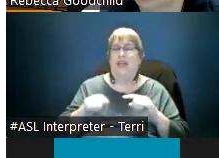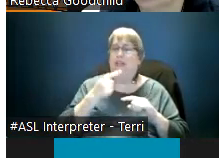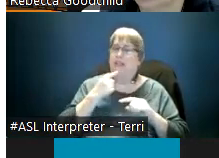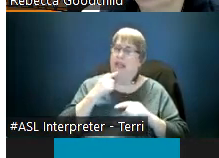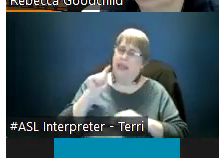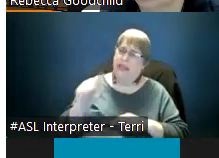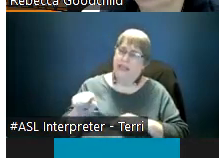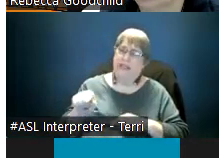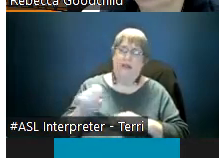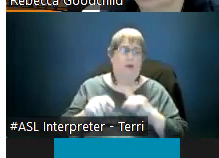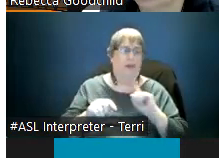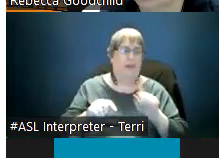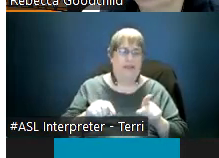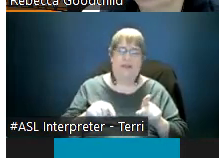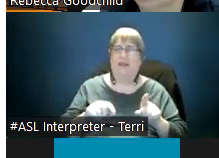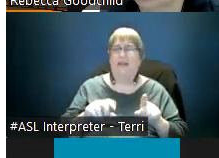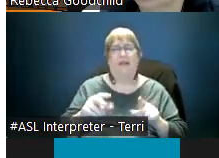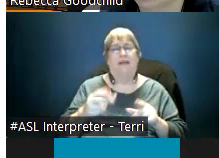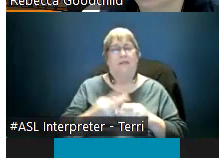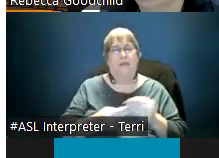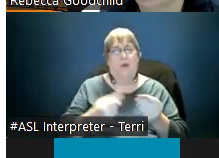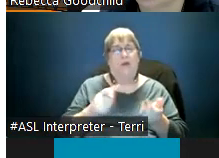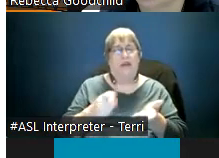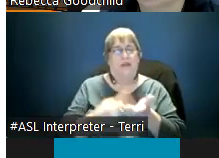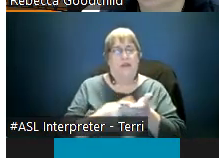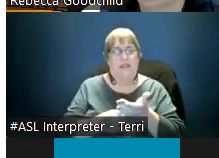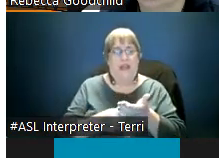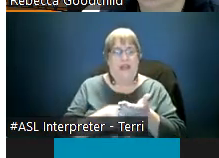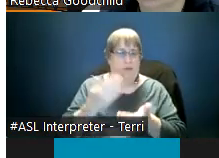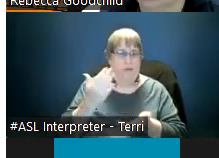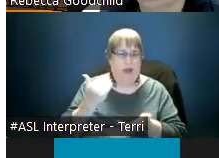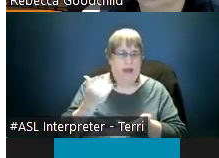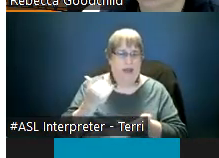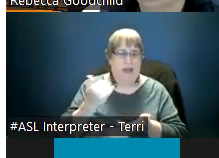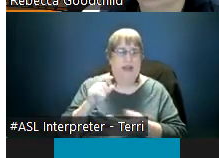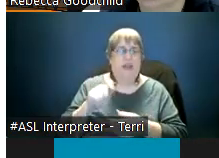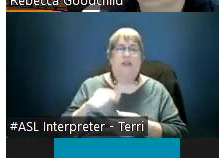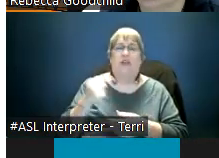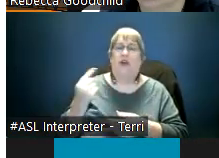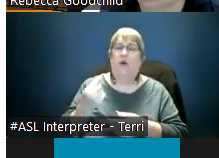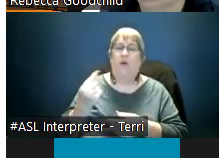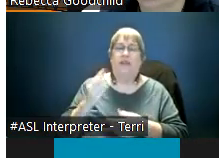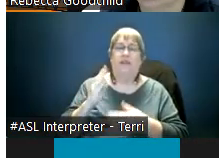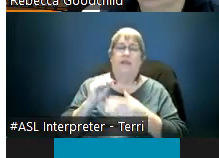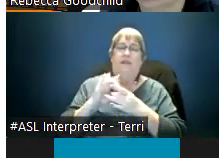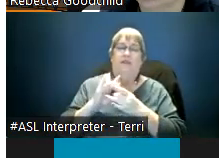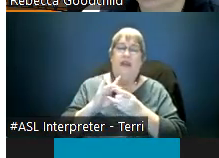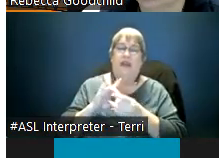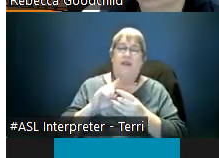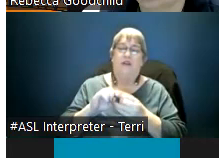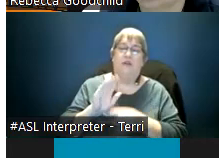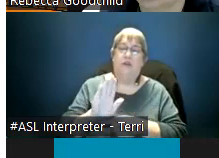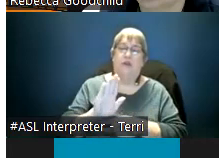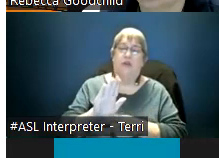there should be some discussion as to why. And I would tell you that it should always be affiliated with your